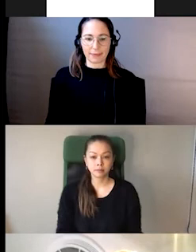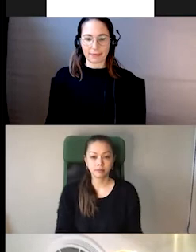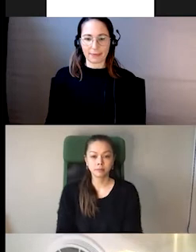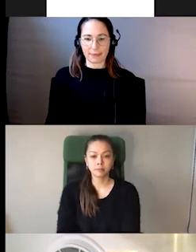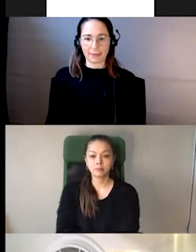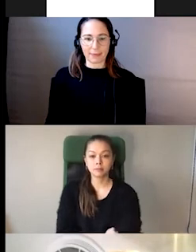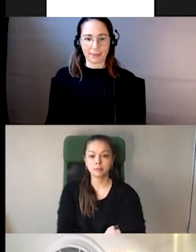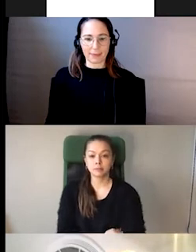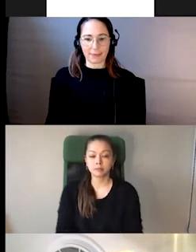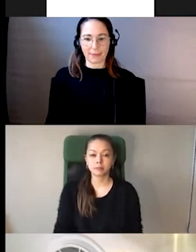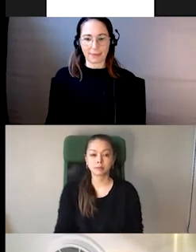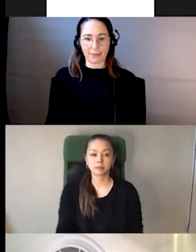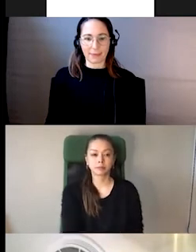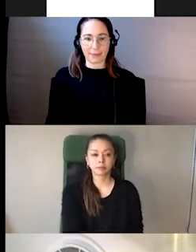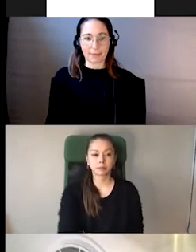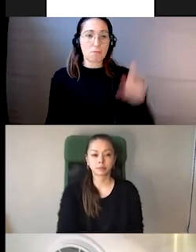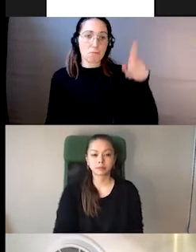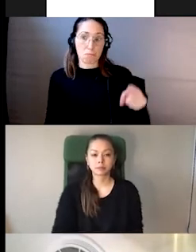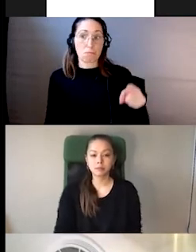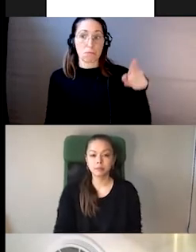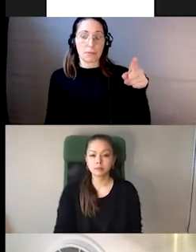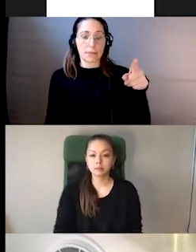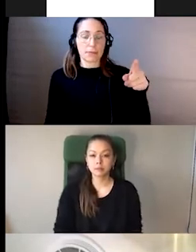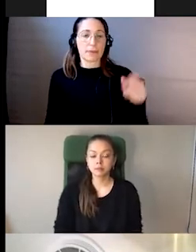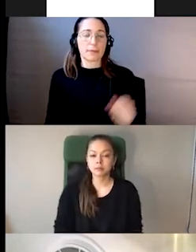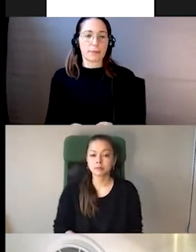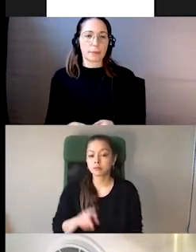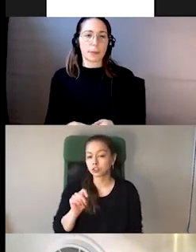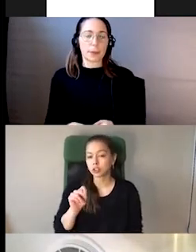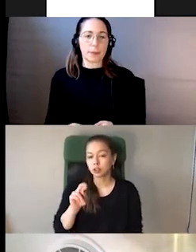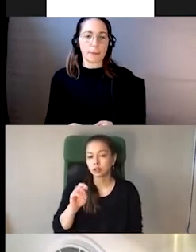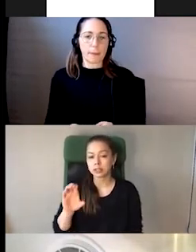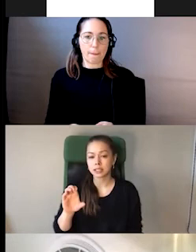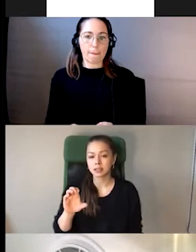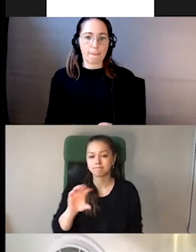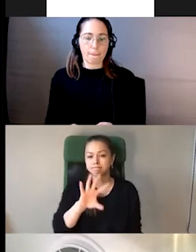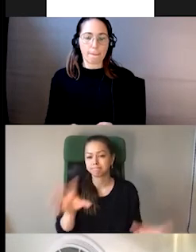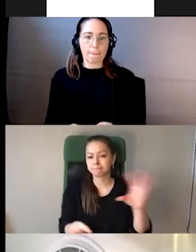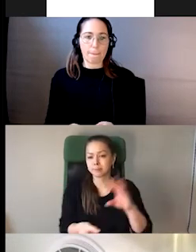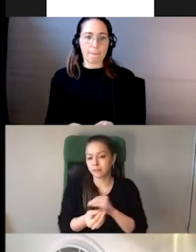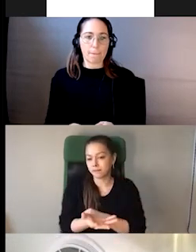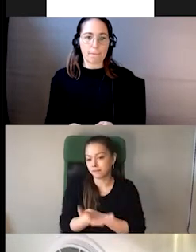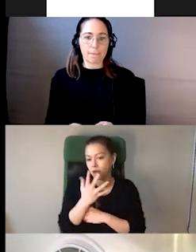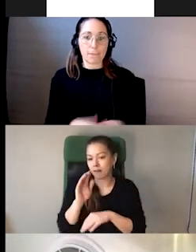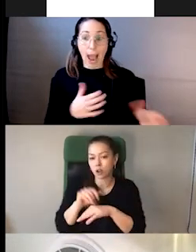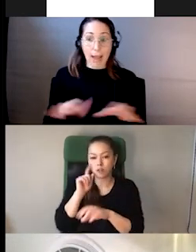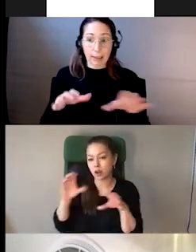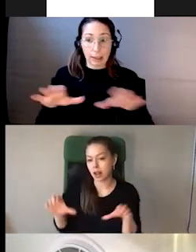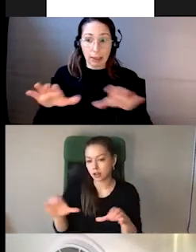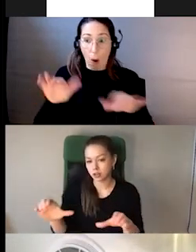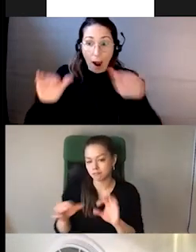This is just one of the Truth and Reconciliation Commission's 5 calls to action concerning